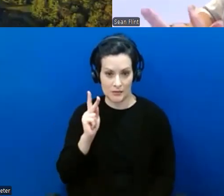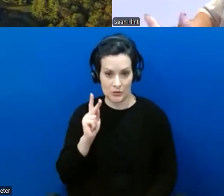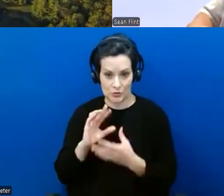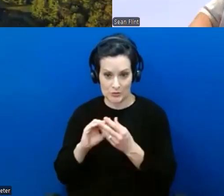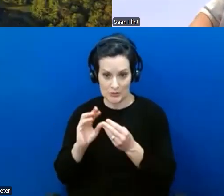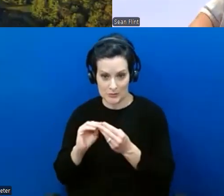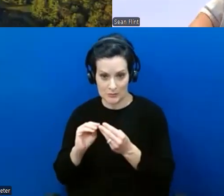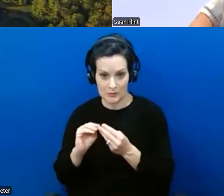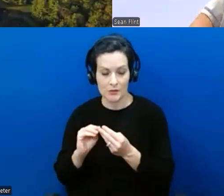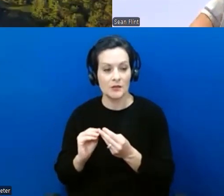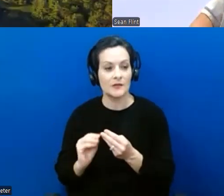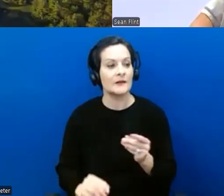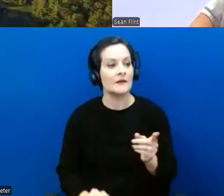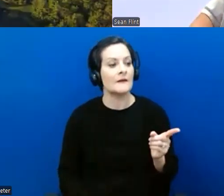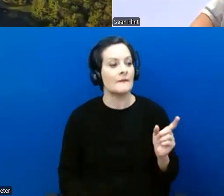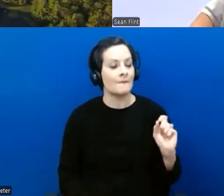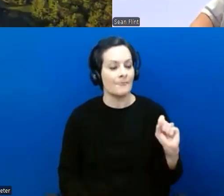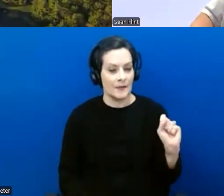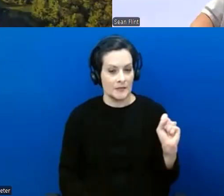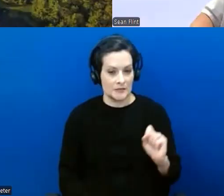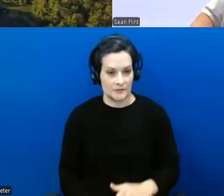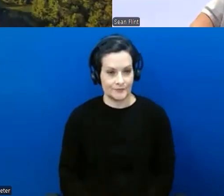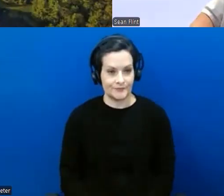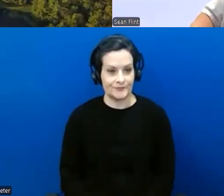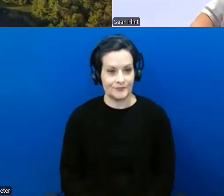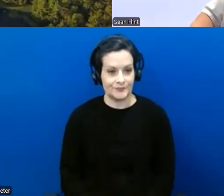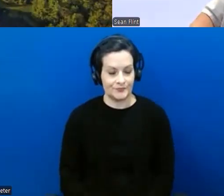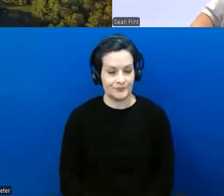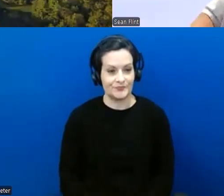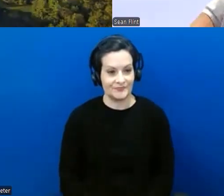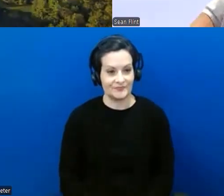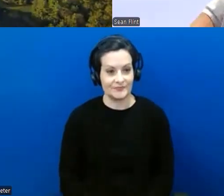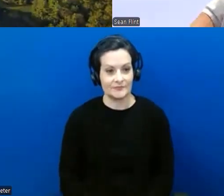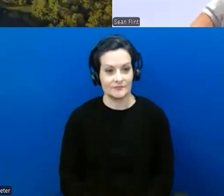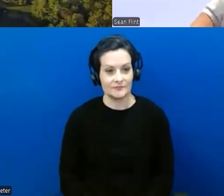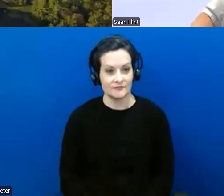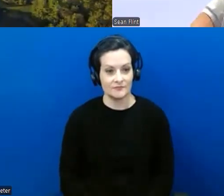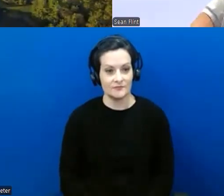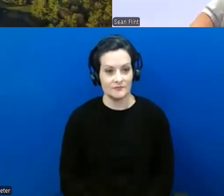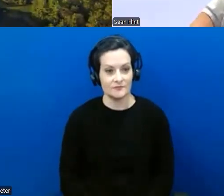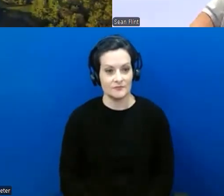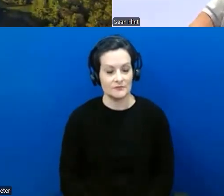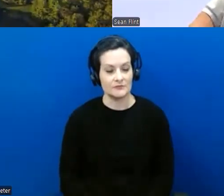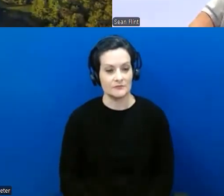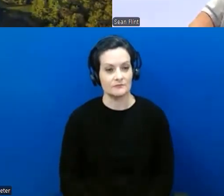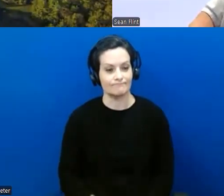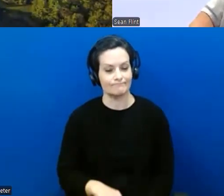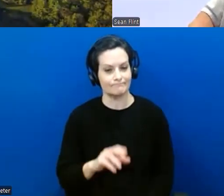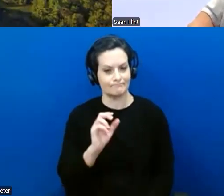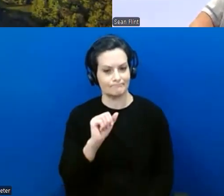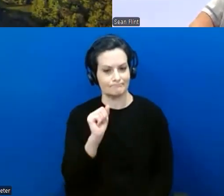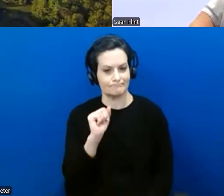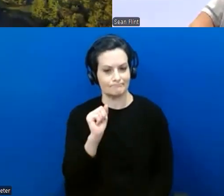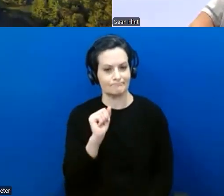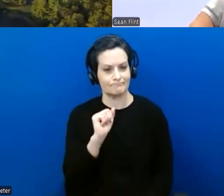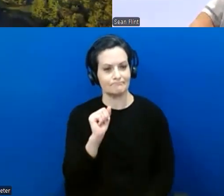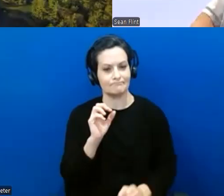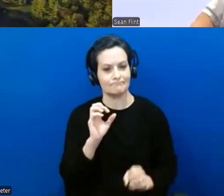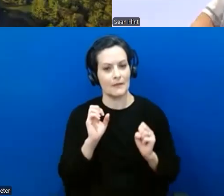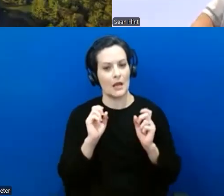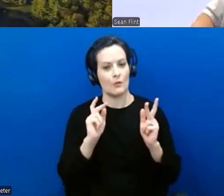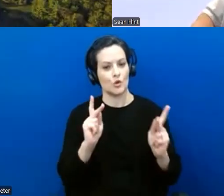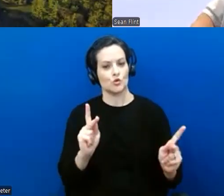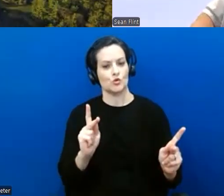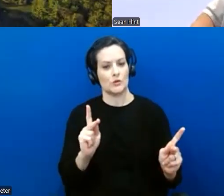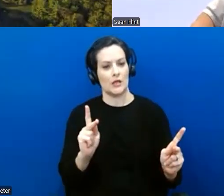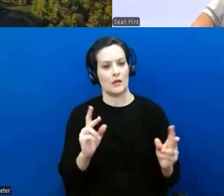Yeah, so I would say generally, I think there is an opportunity to engage more